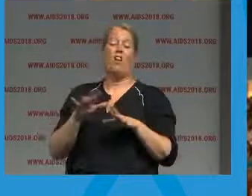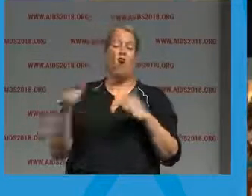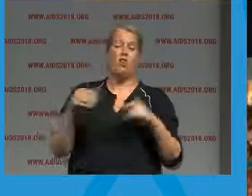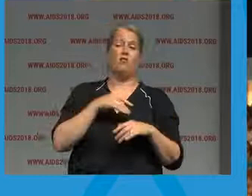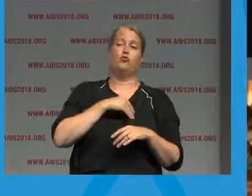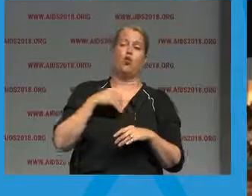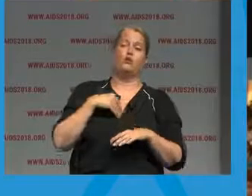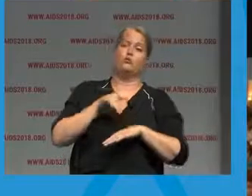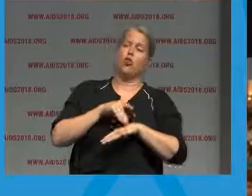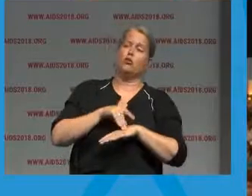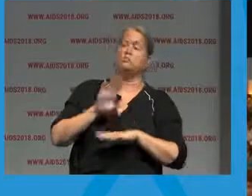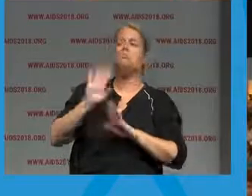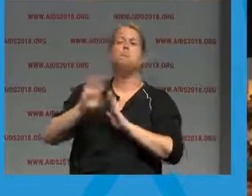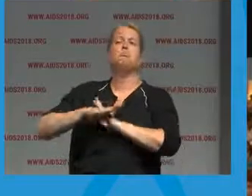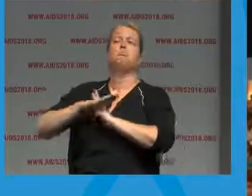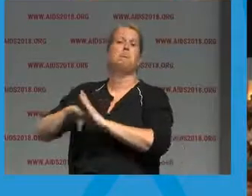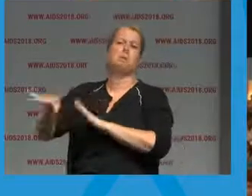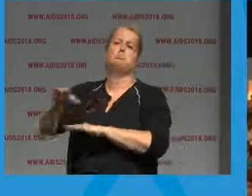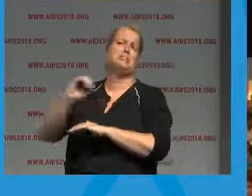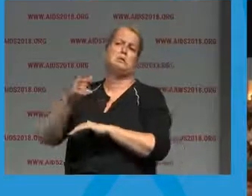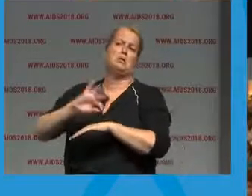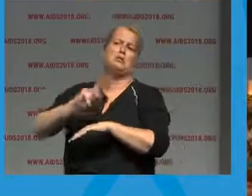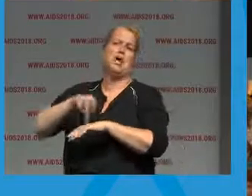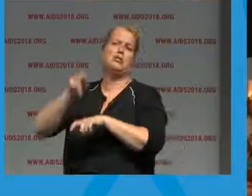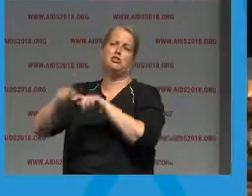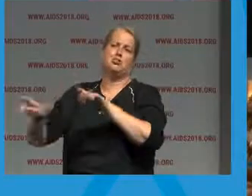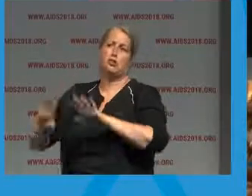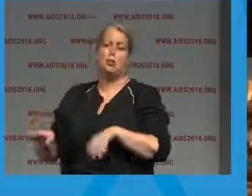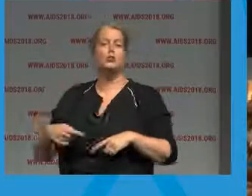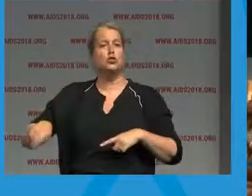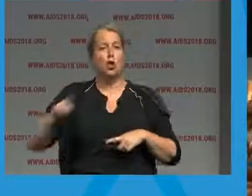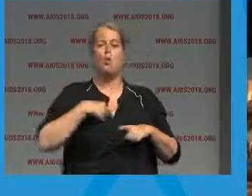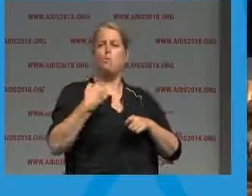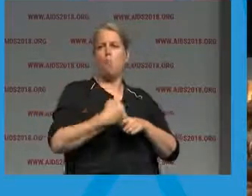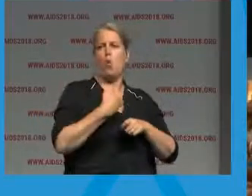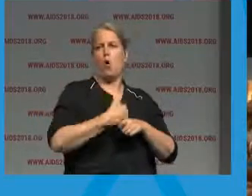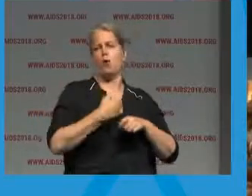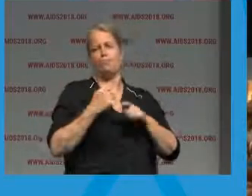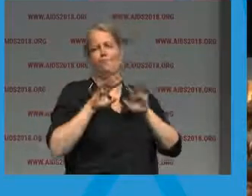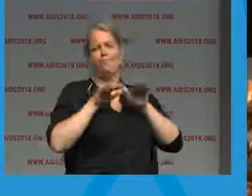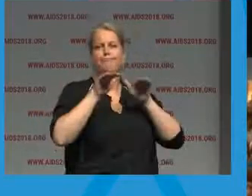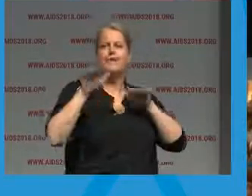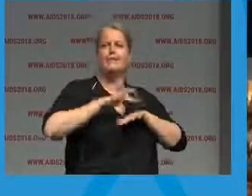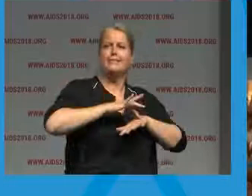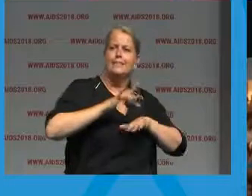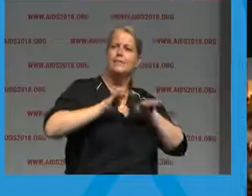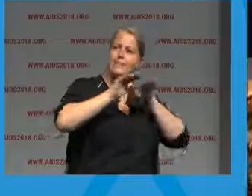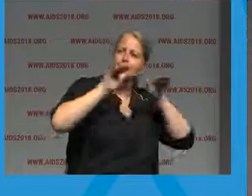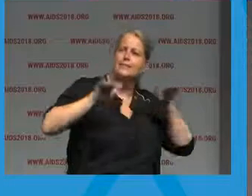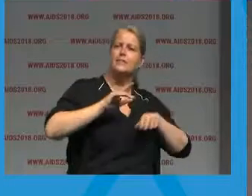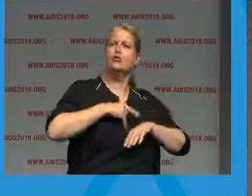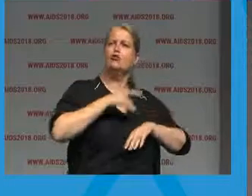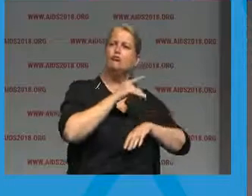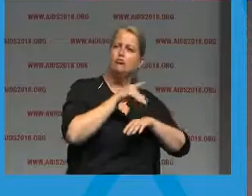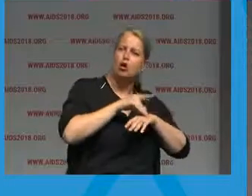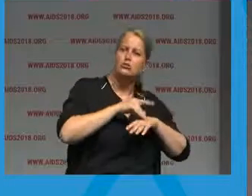to have some policy incentivizing doctors and hospitals. Thank you. Thank you.